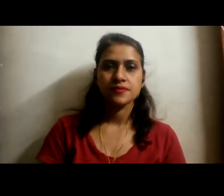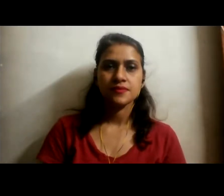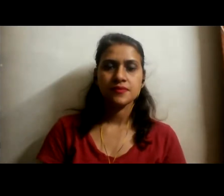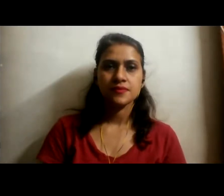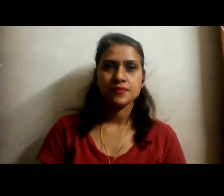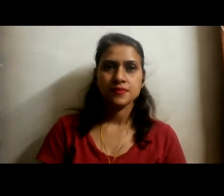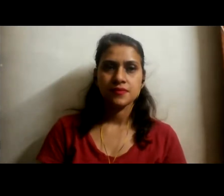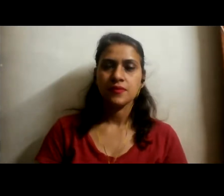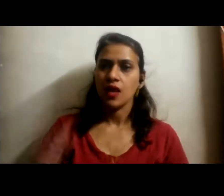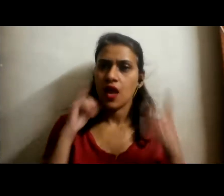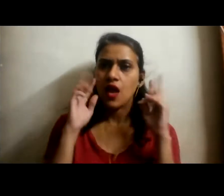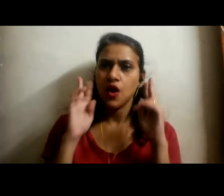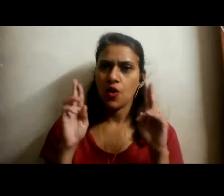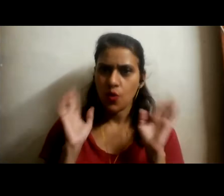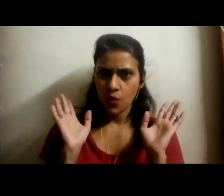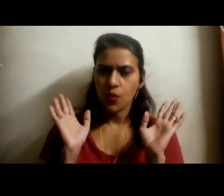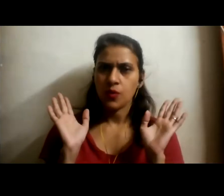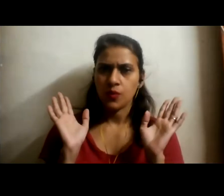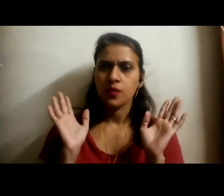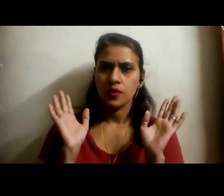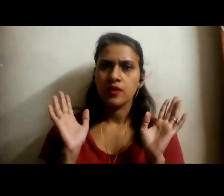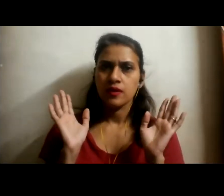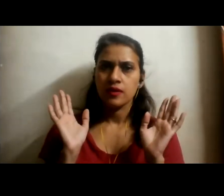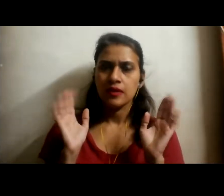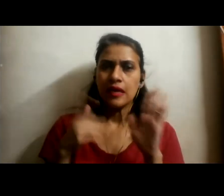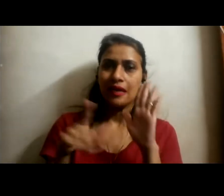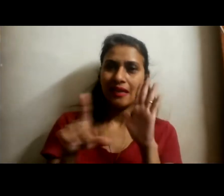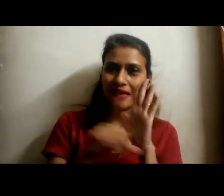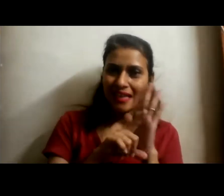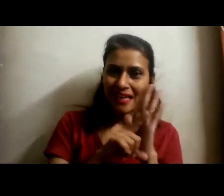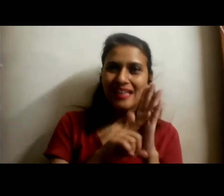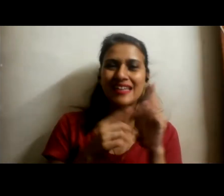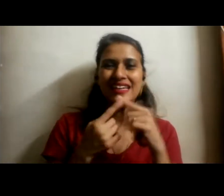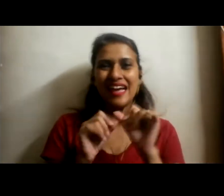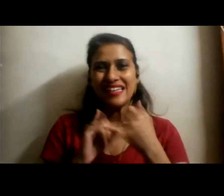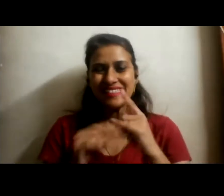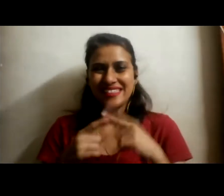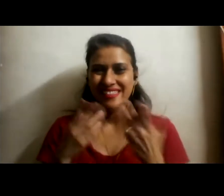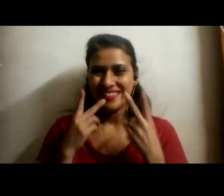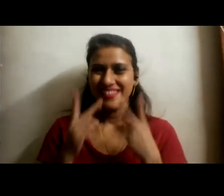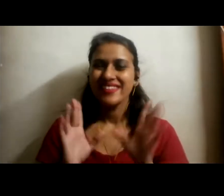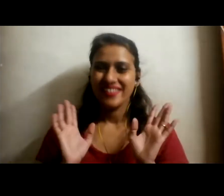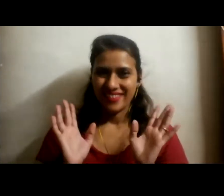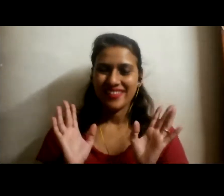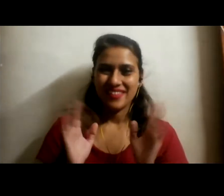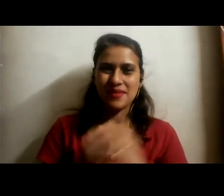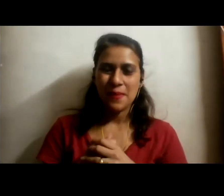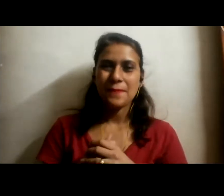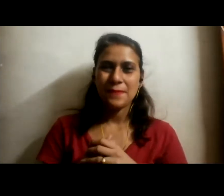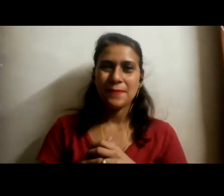I hope this wasn't very legally tasking in the sense. I hope this was not